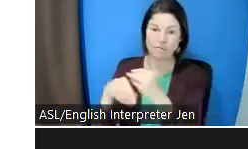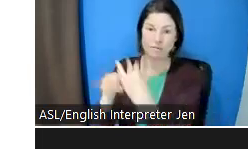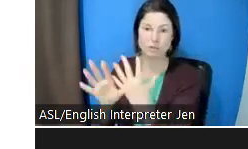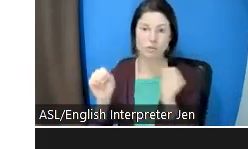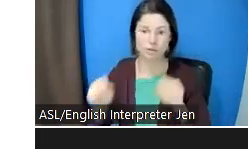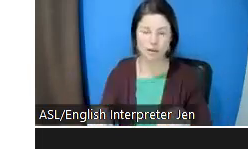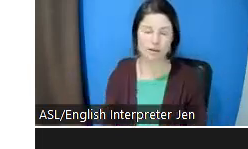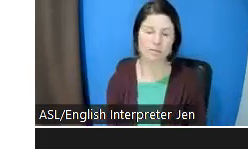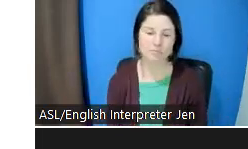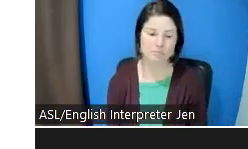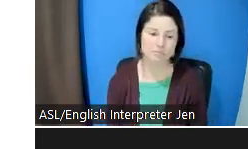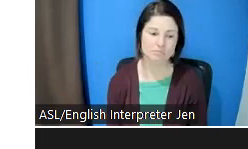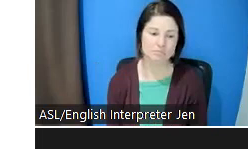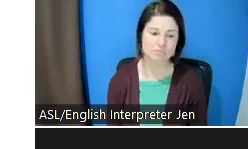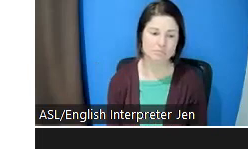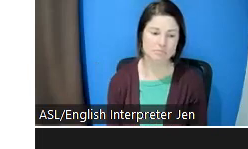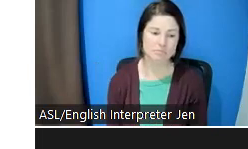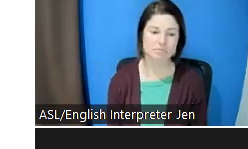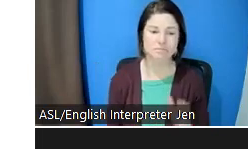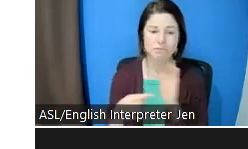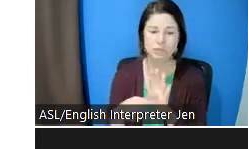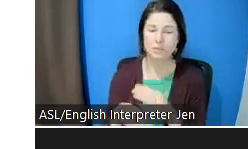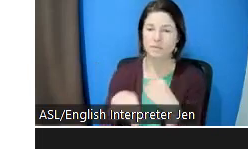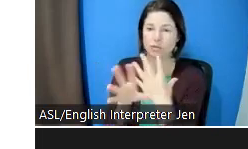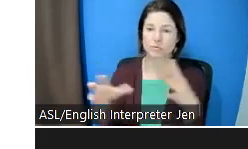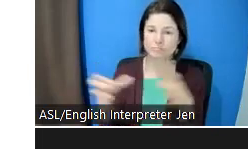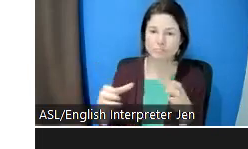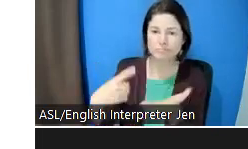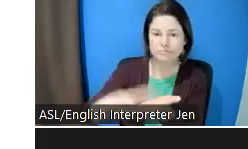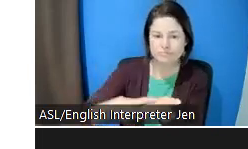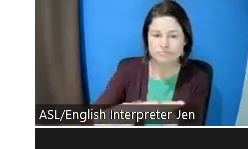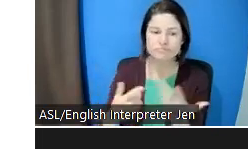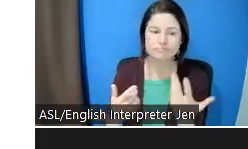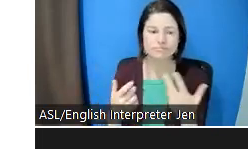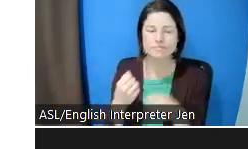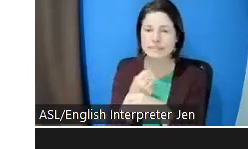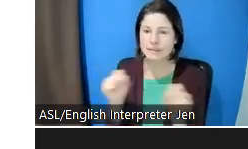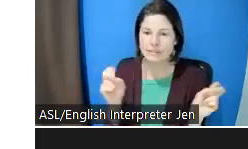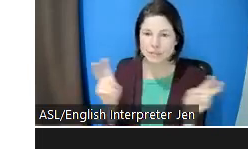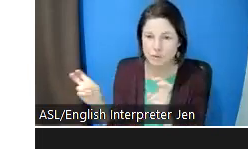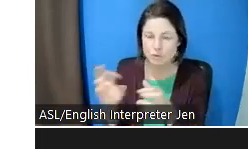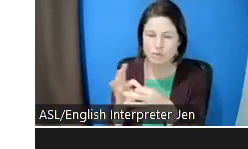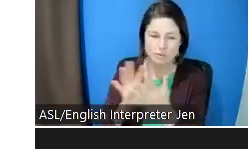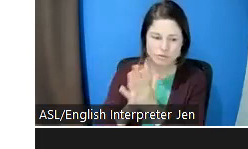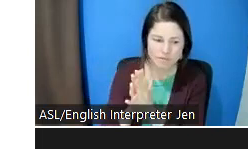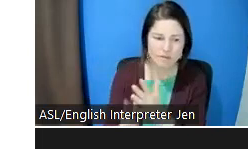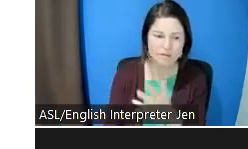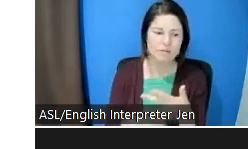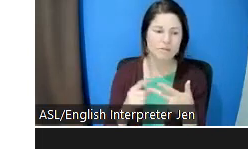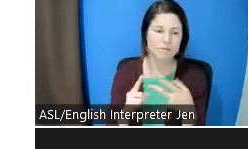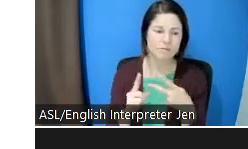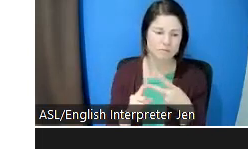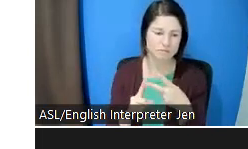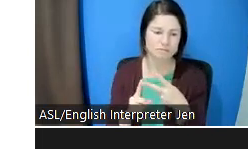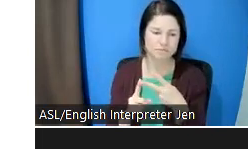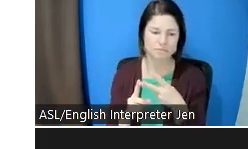Programs such as virtual convenings to address traffic safety issues, a series of virtual trainings for community capacity